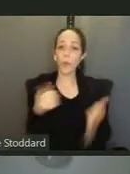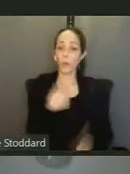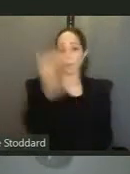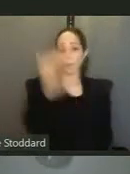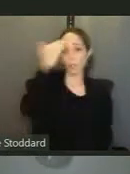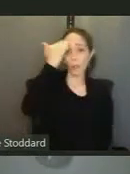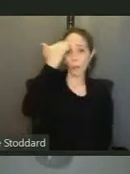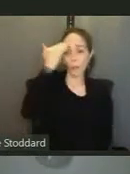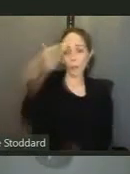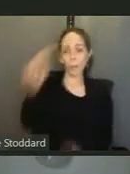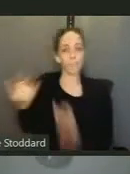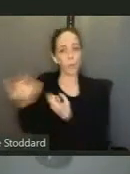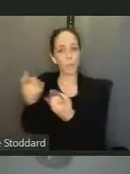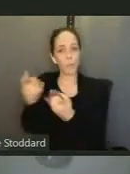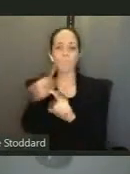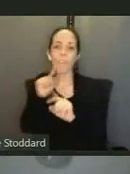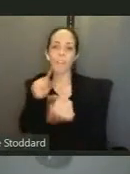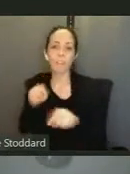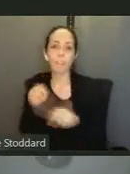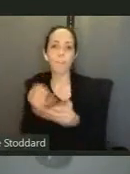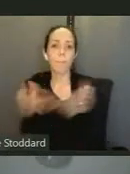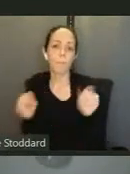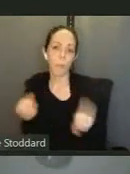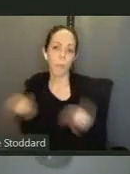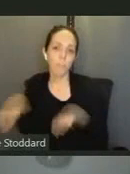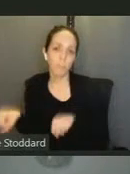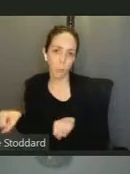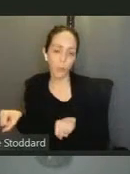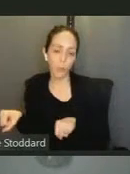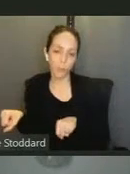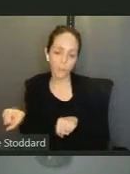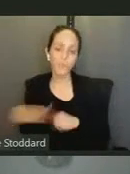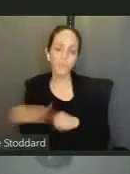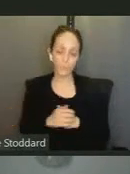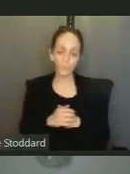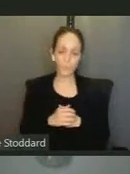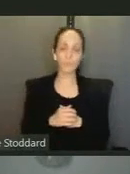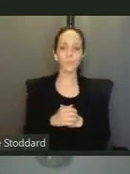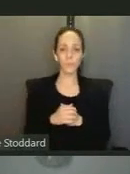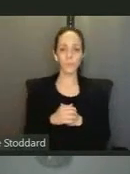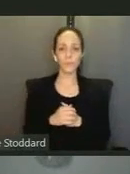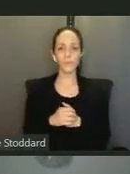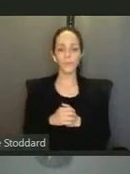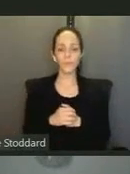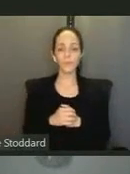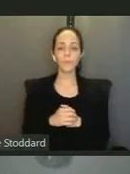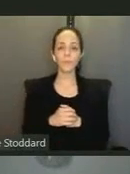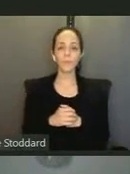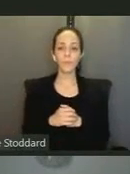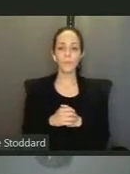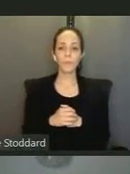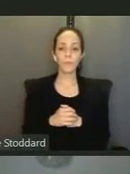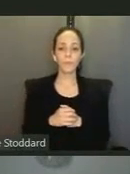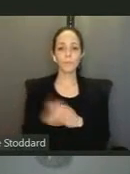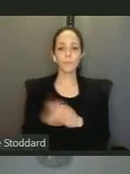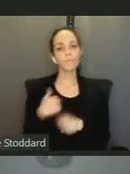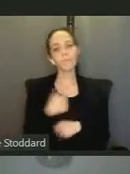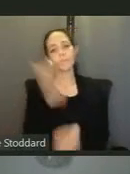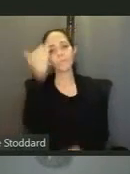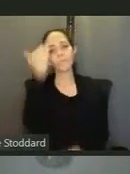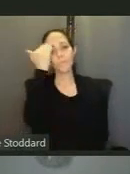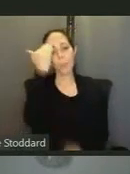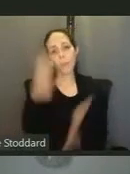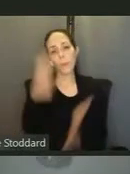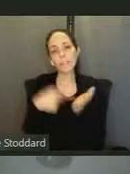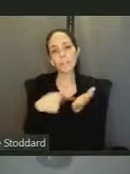as many questions as we can with the information that's currently available to us. And we know that sometimes that